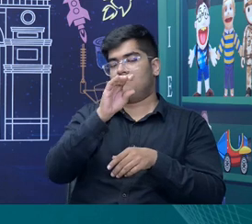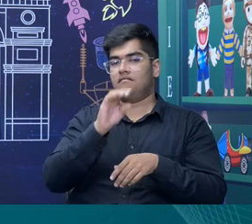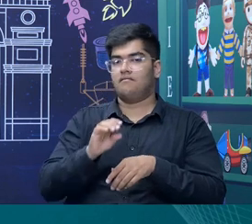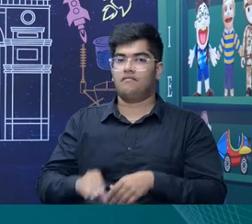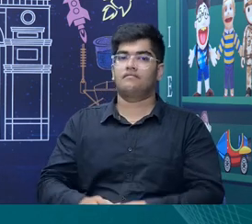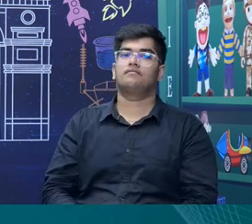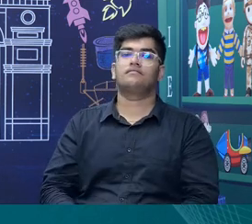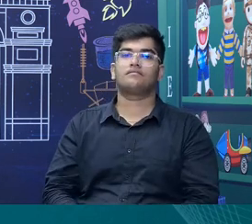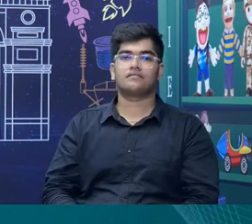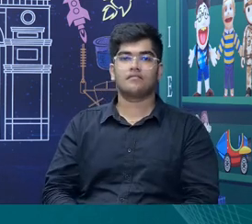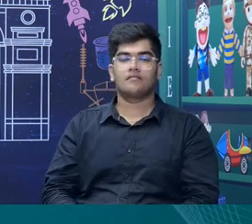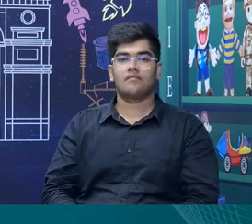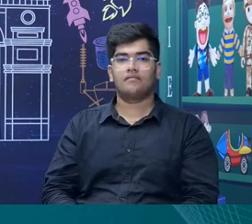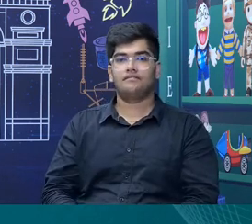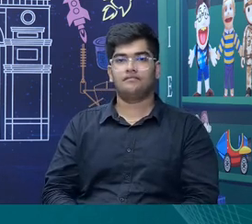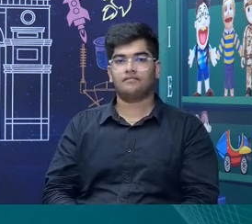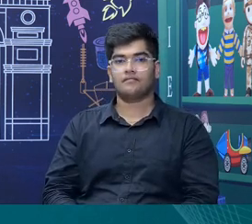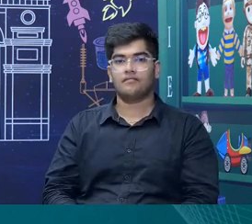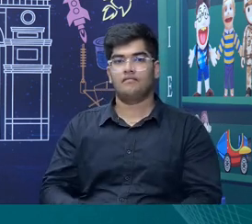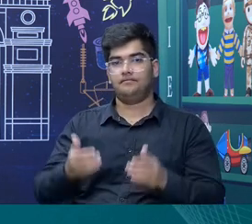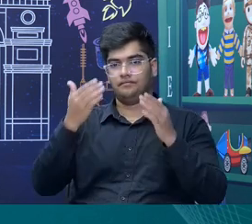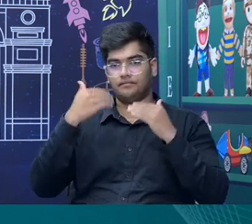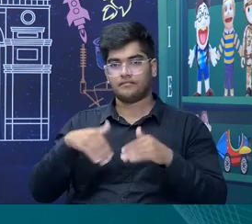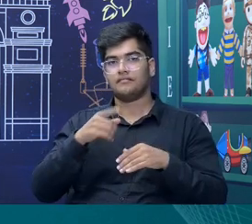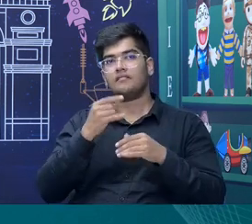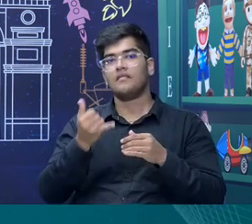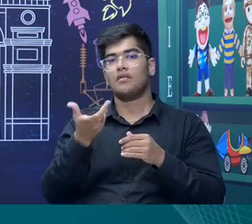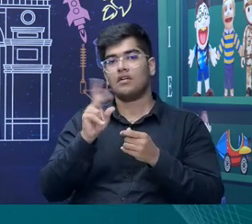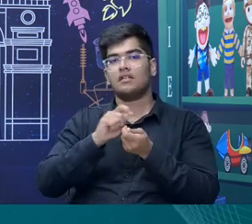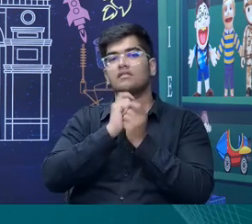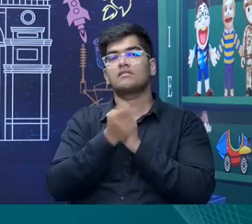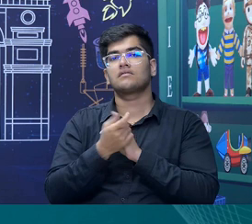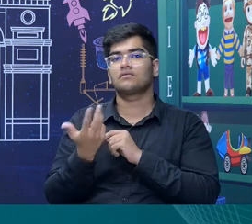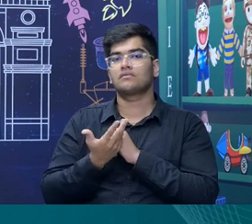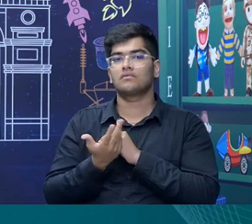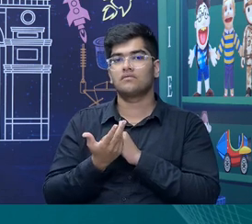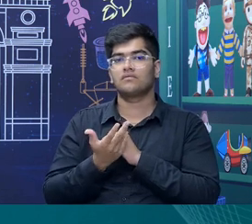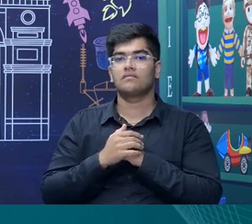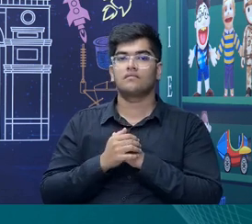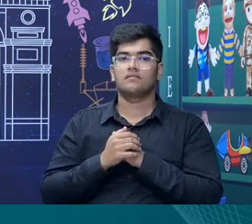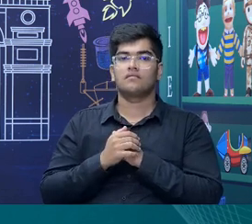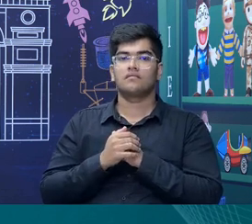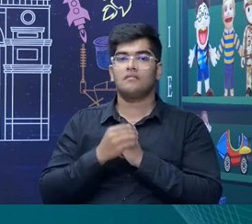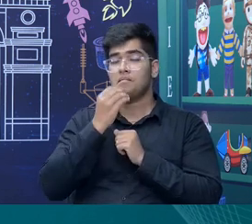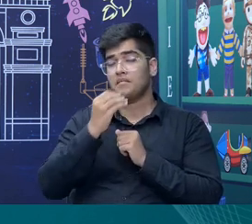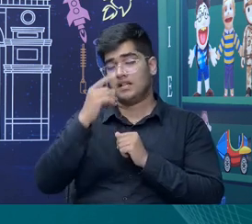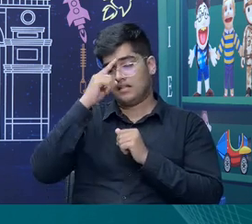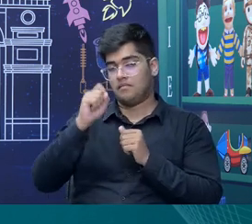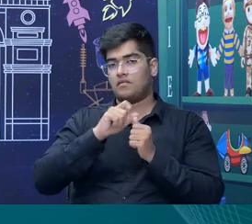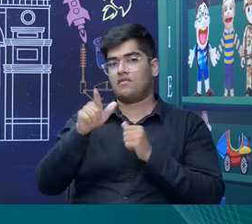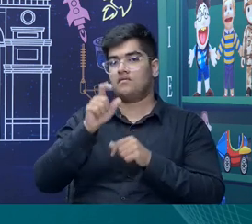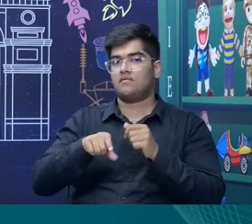see the next adjustment to be made again this is very important adjustment please remember this